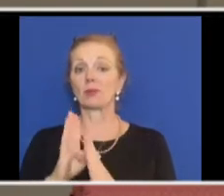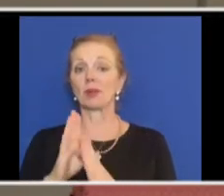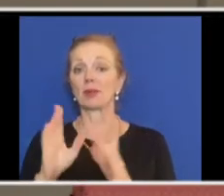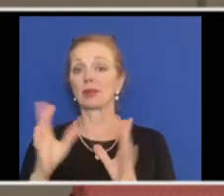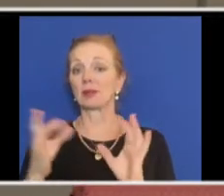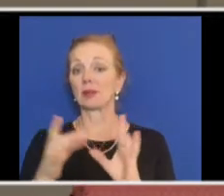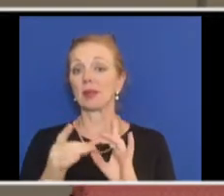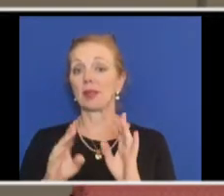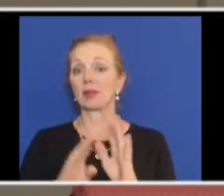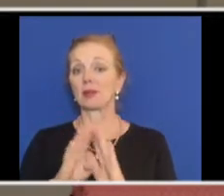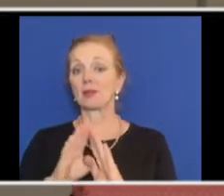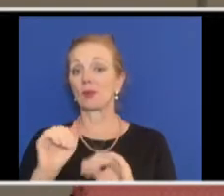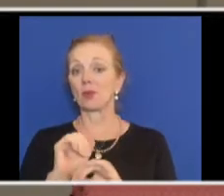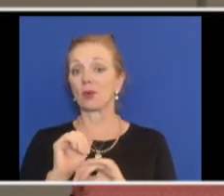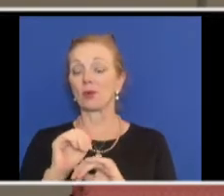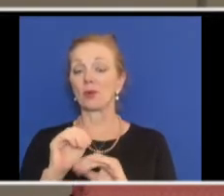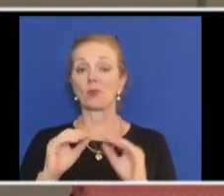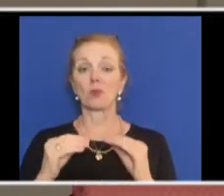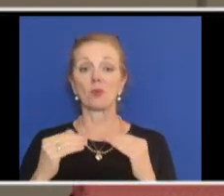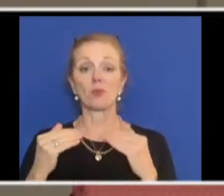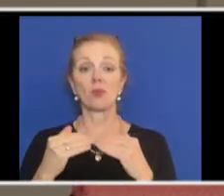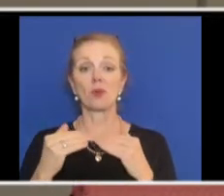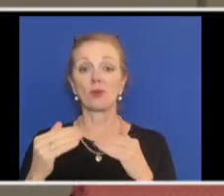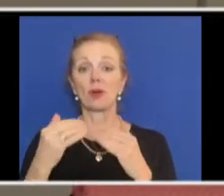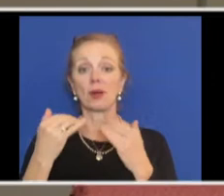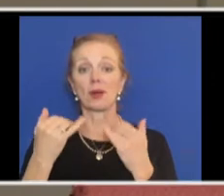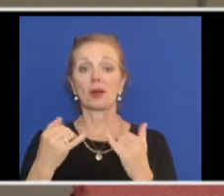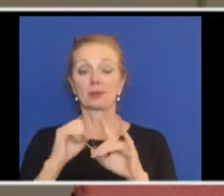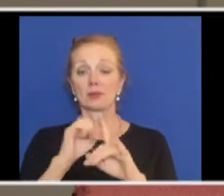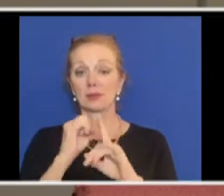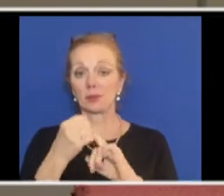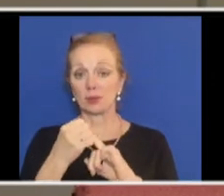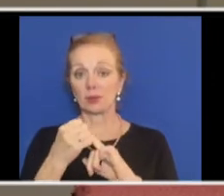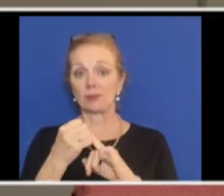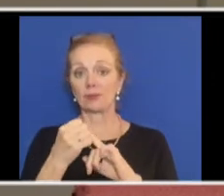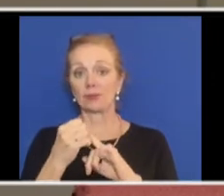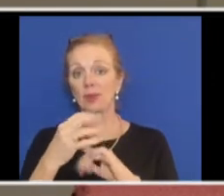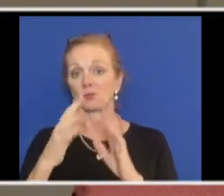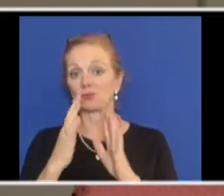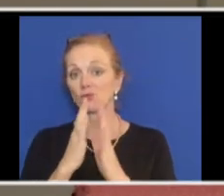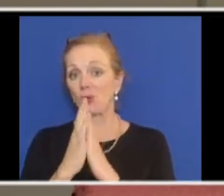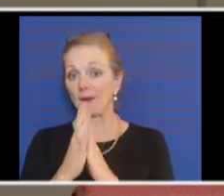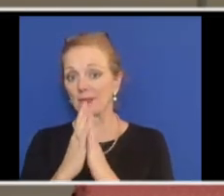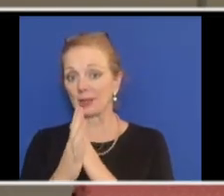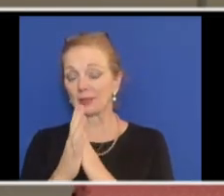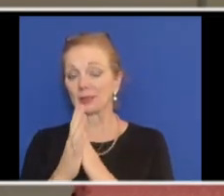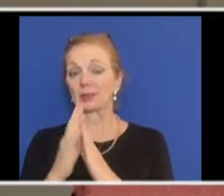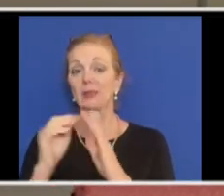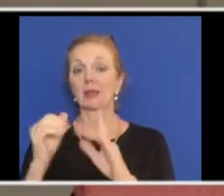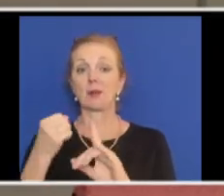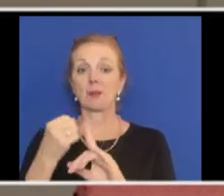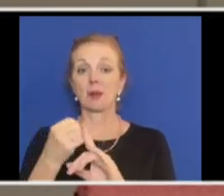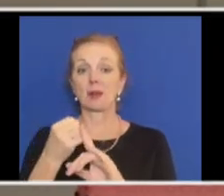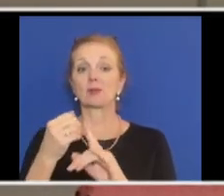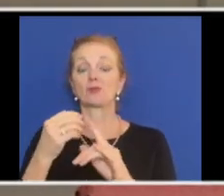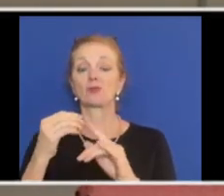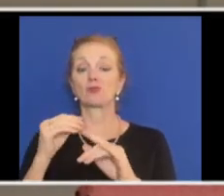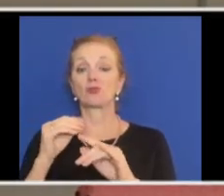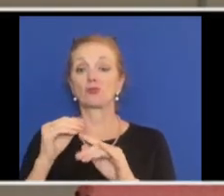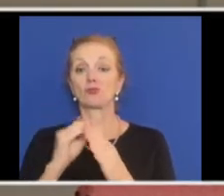if this development were to move forward in its current state of traffic and impact of traffic